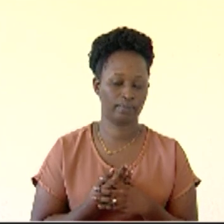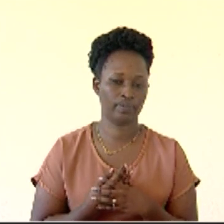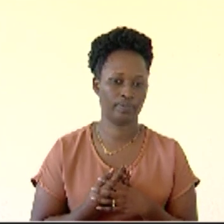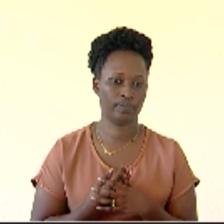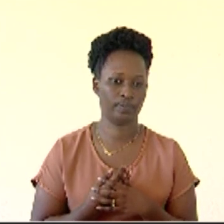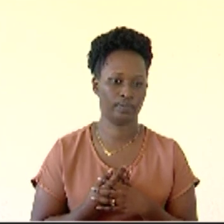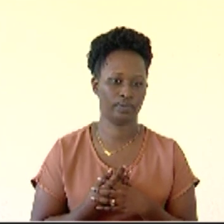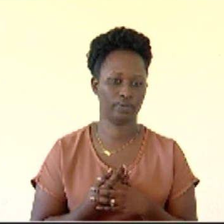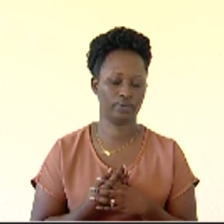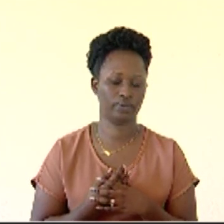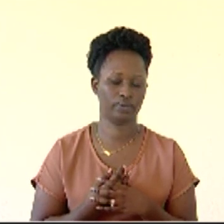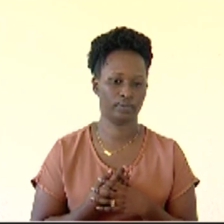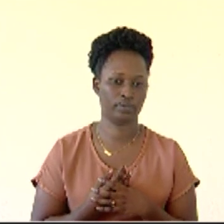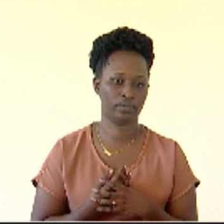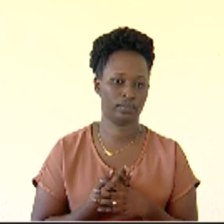exercise.